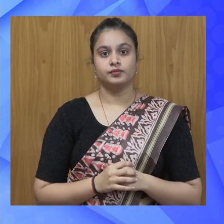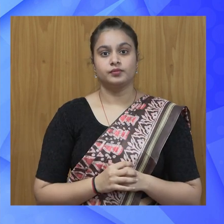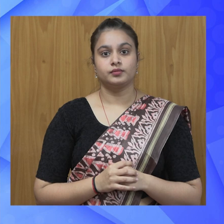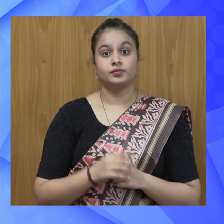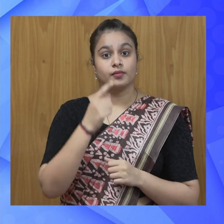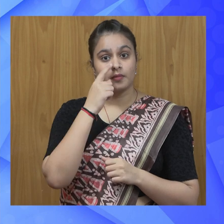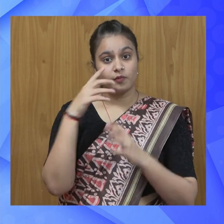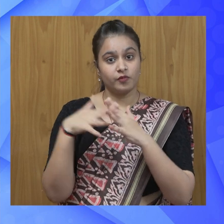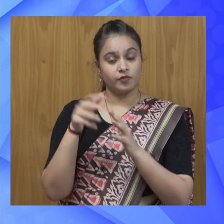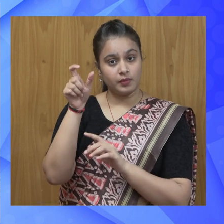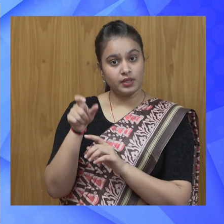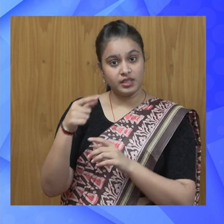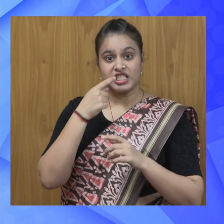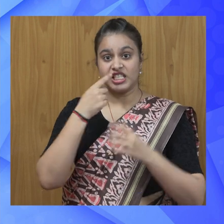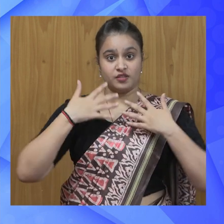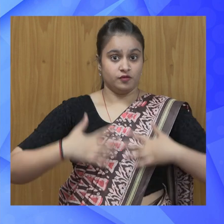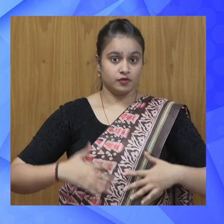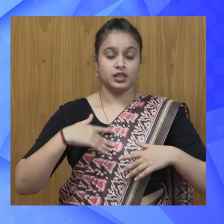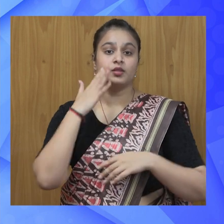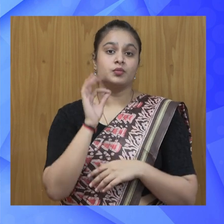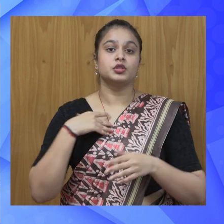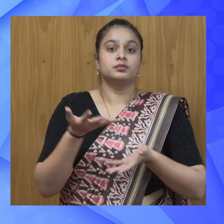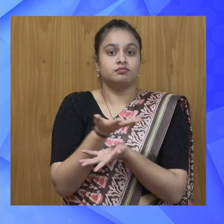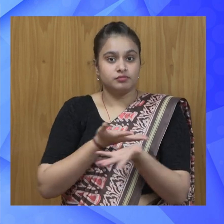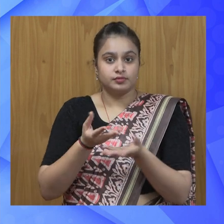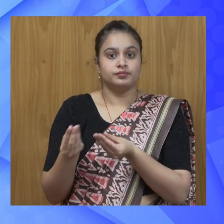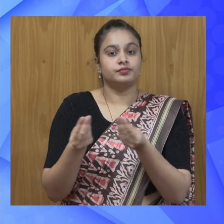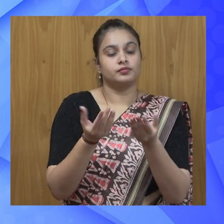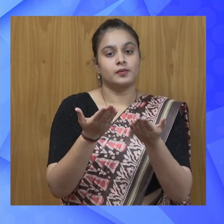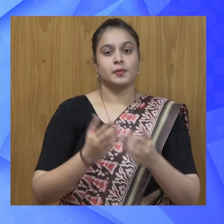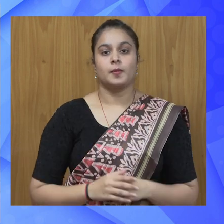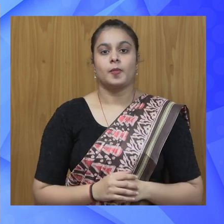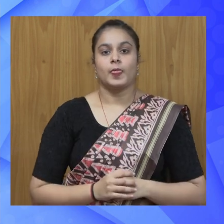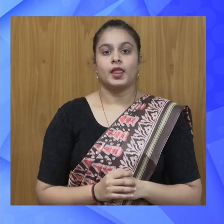the tone for today's important discussions. Over to you, Madam.